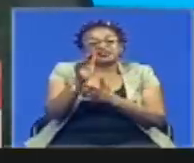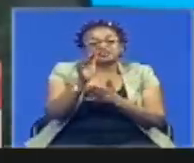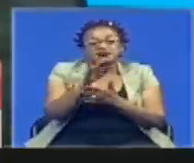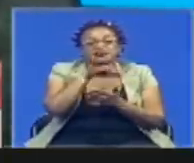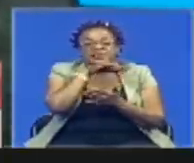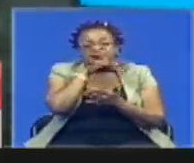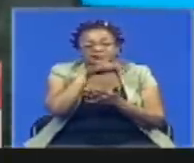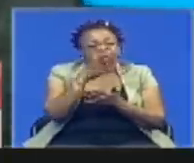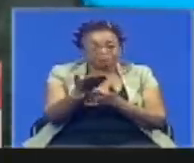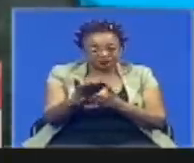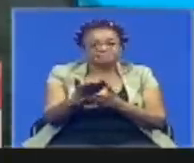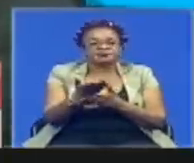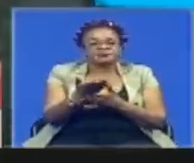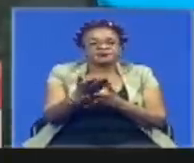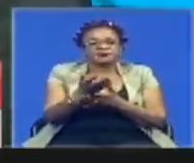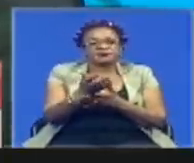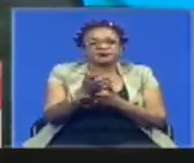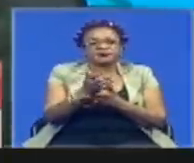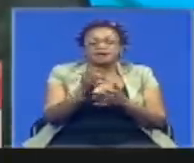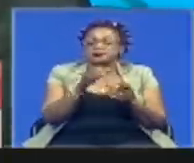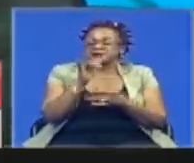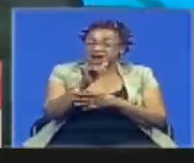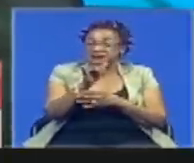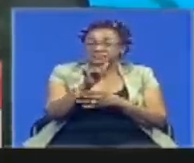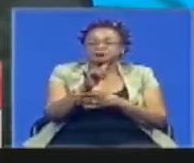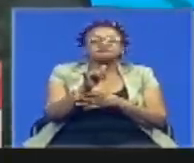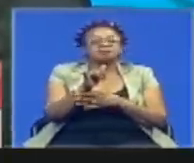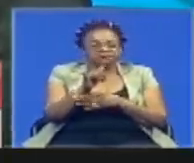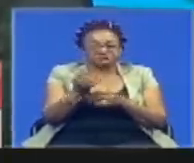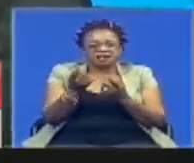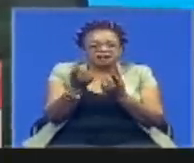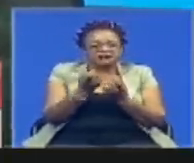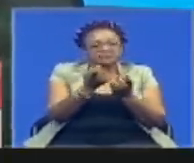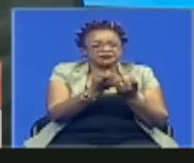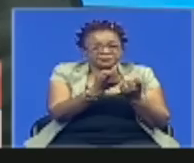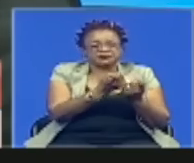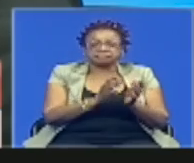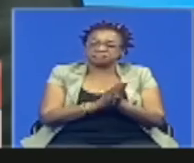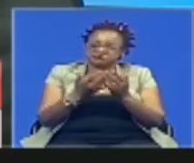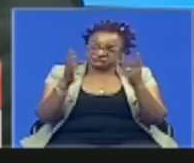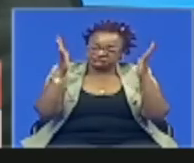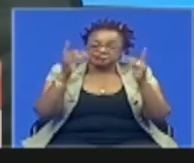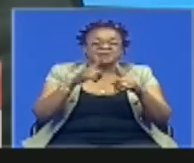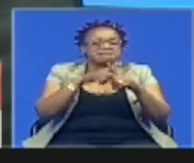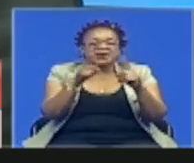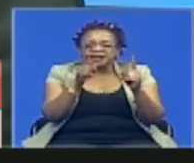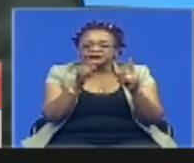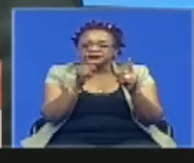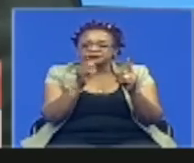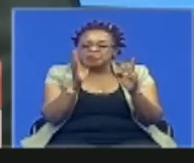the others, whereas on the face of it, looks attractive and ought to be applauded, we know that underneath it, it is